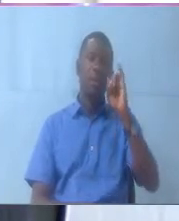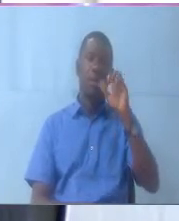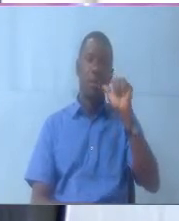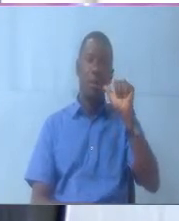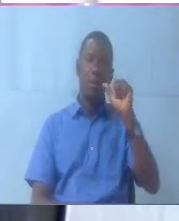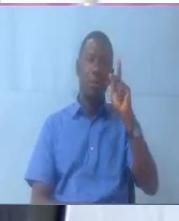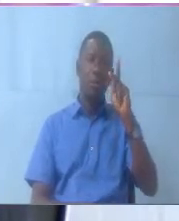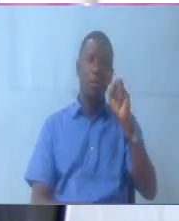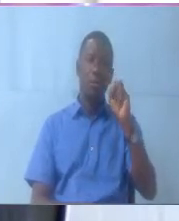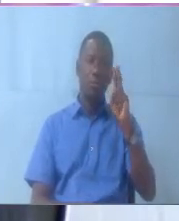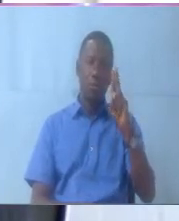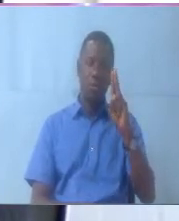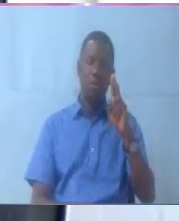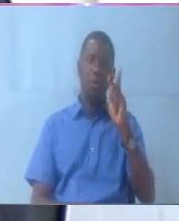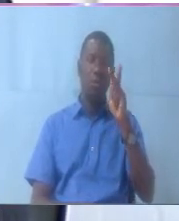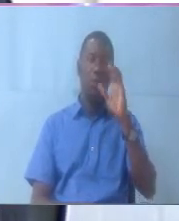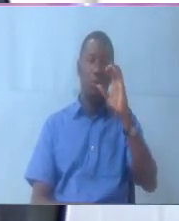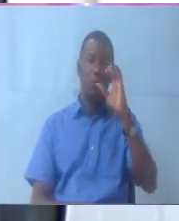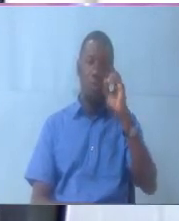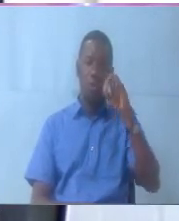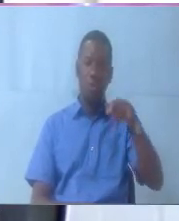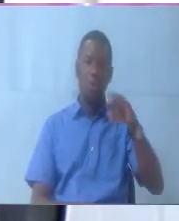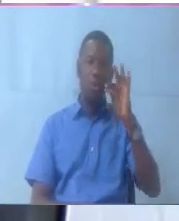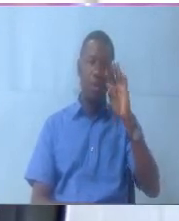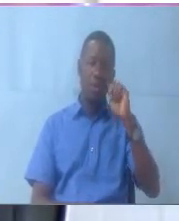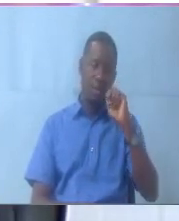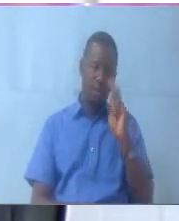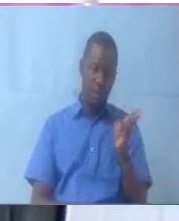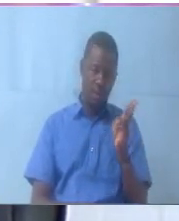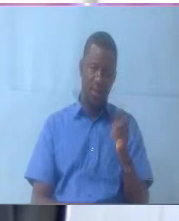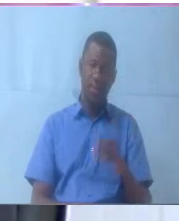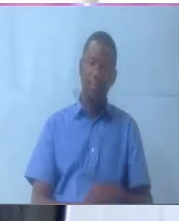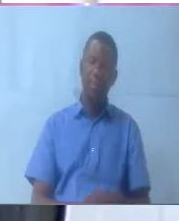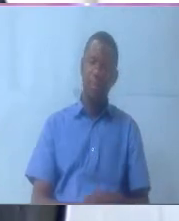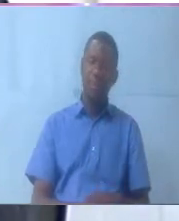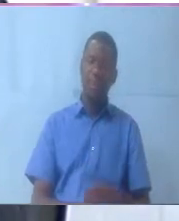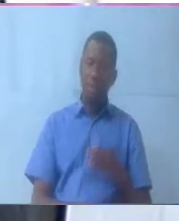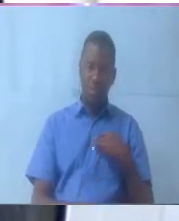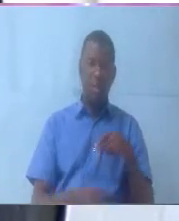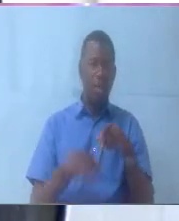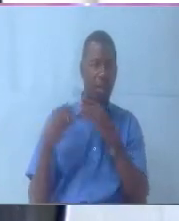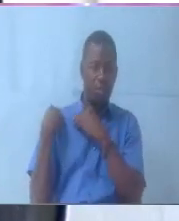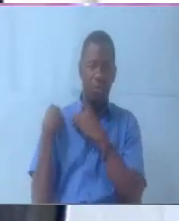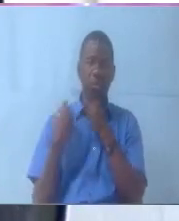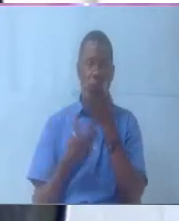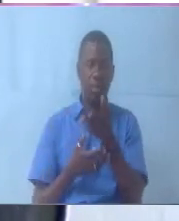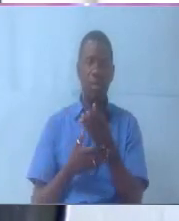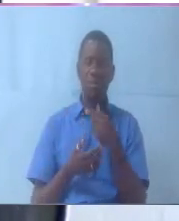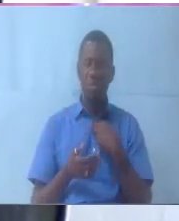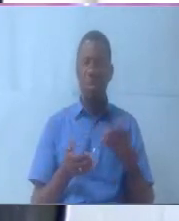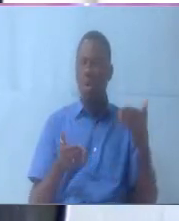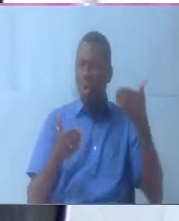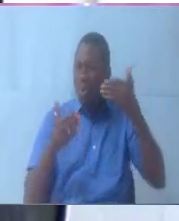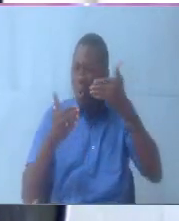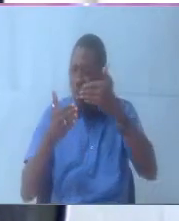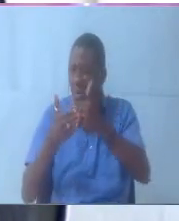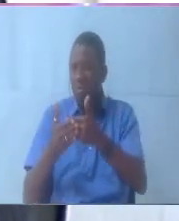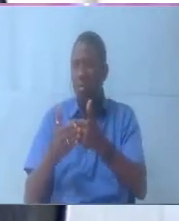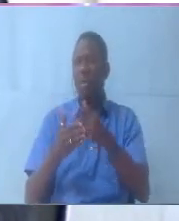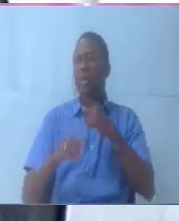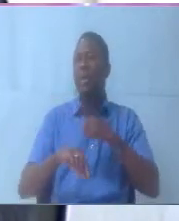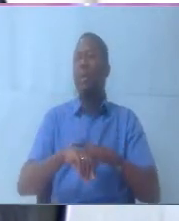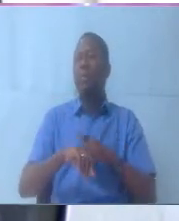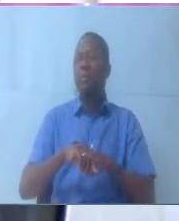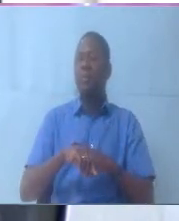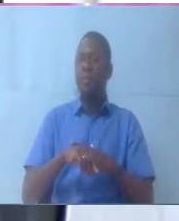je nga keta. And it was almost also coming to an end. And wo fanam bandula mbenta ole fe. I looked